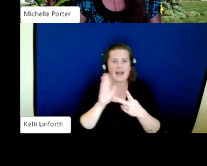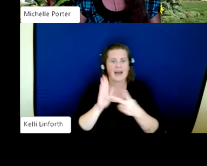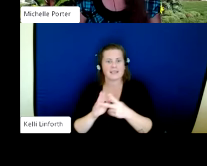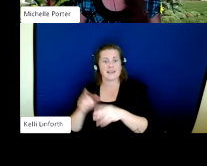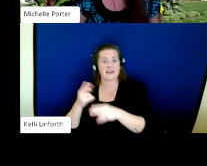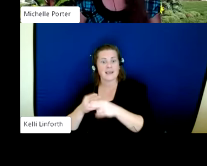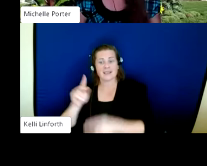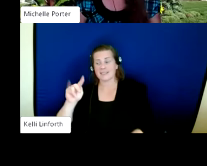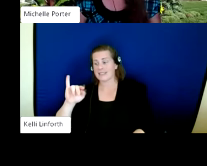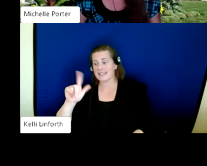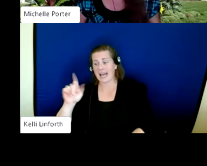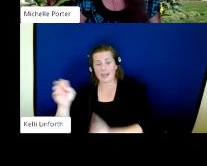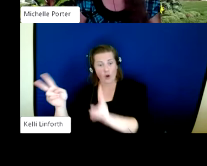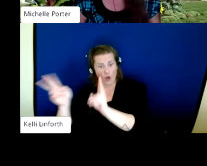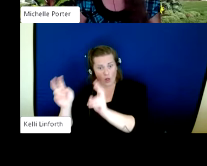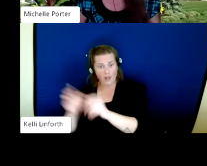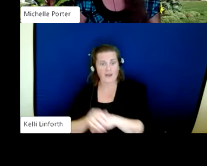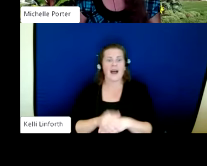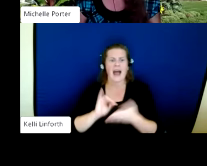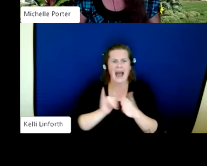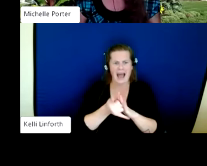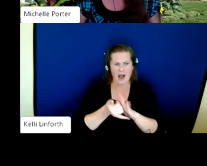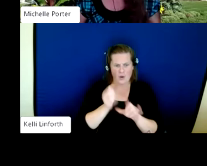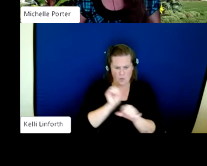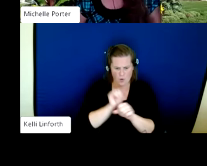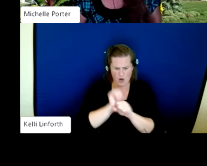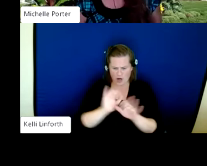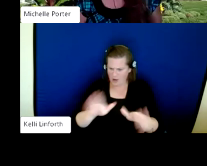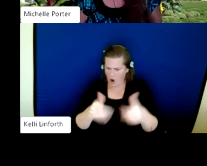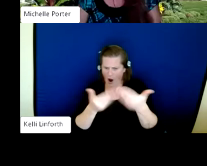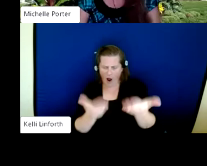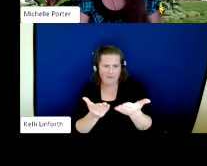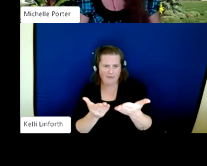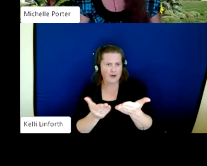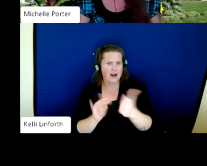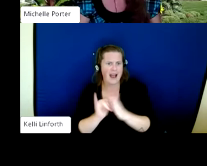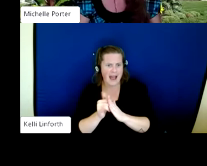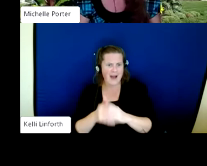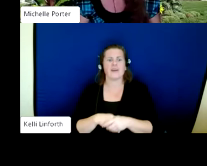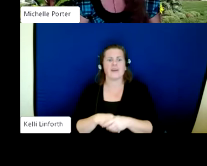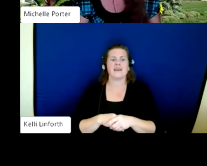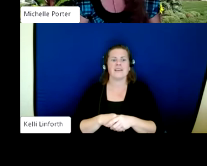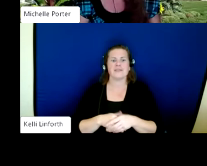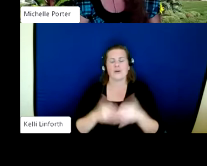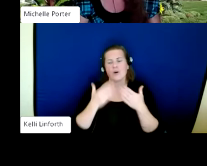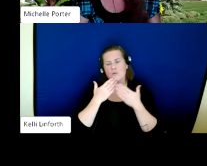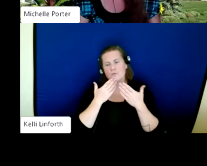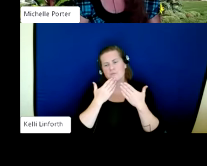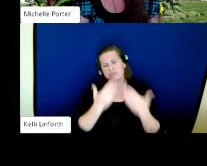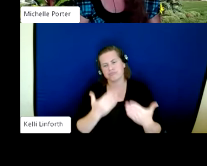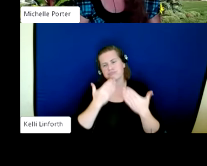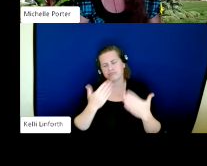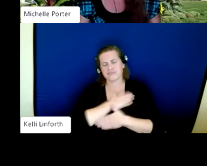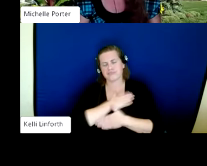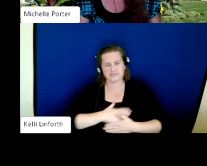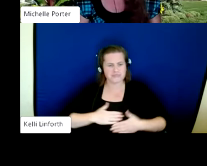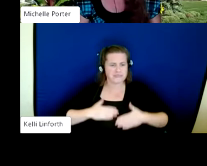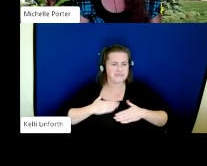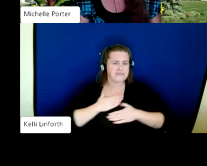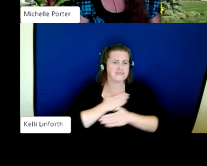program should be, logistics of how we should offer it. So really want to show our appreciation